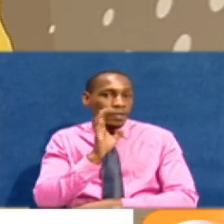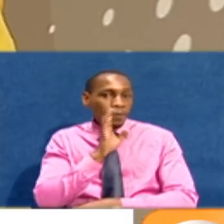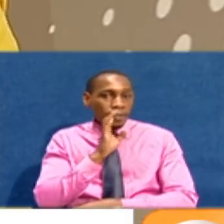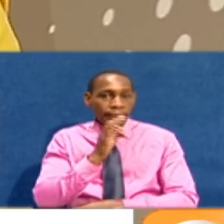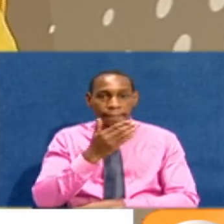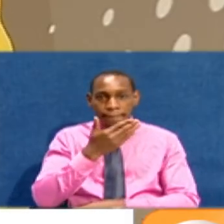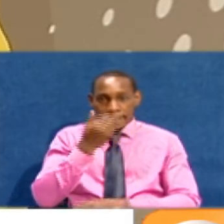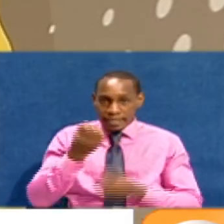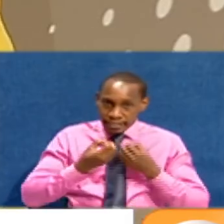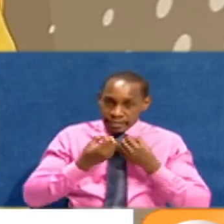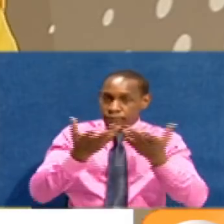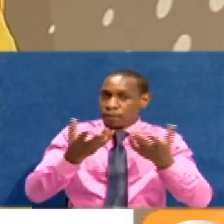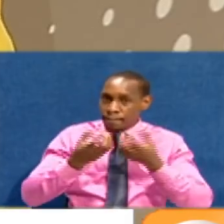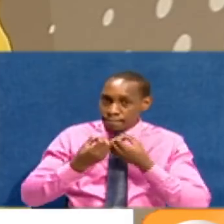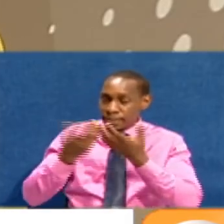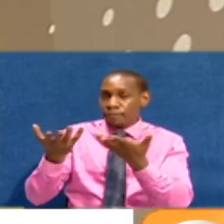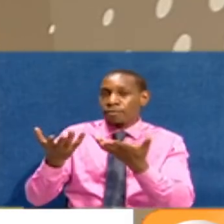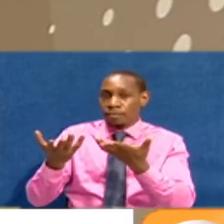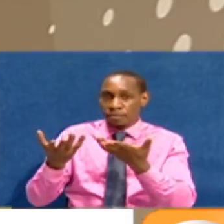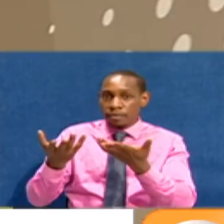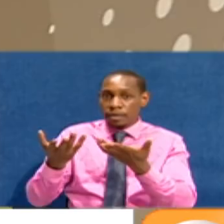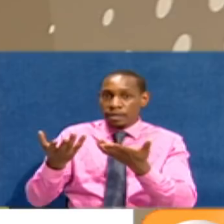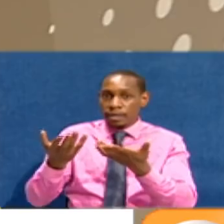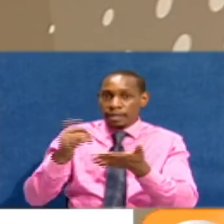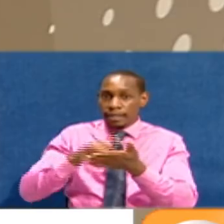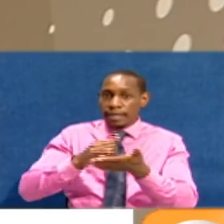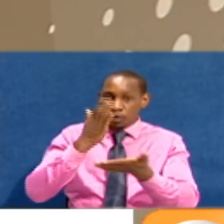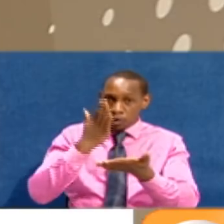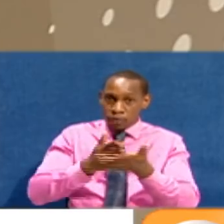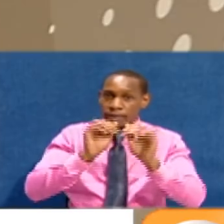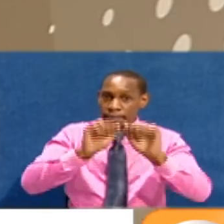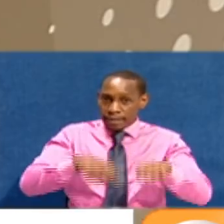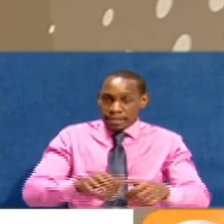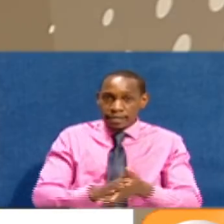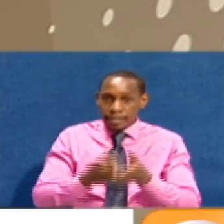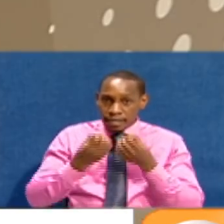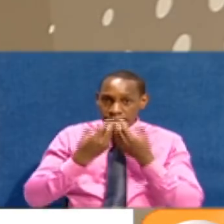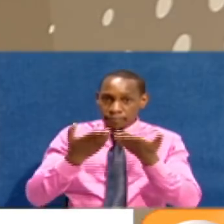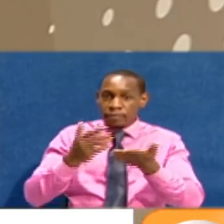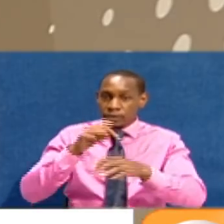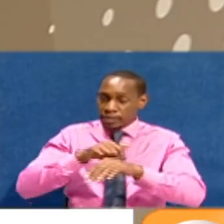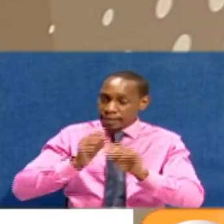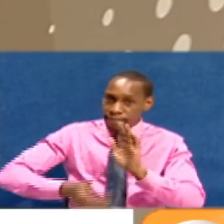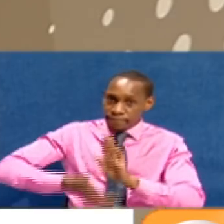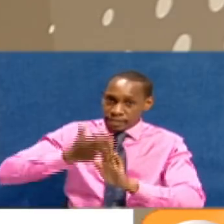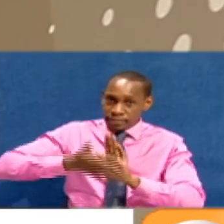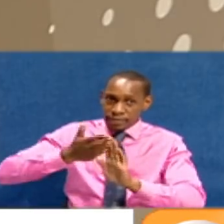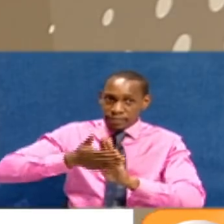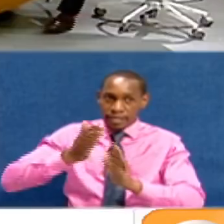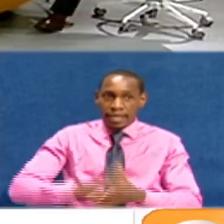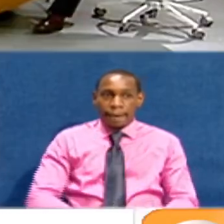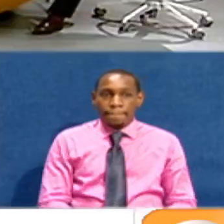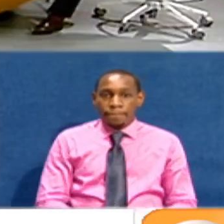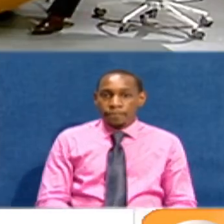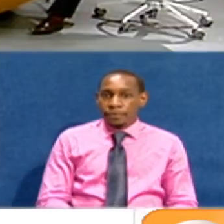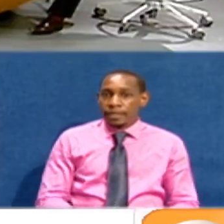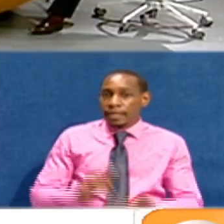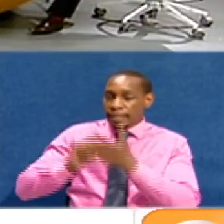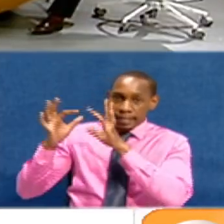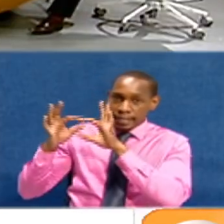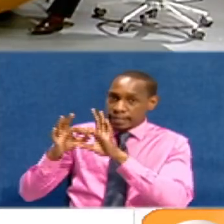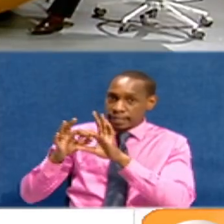actually fill it, with information that is verifiable and and timely as well. And that's a culture,